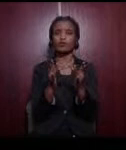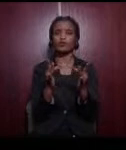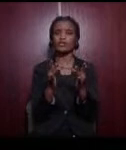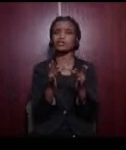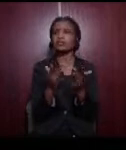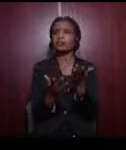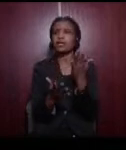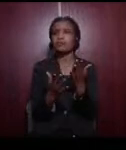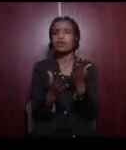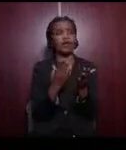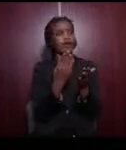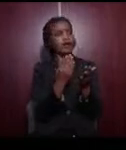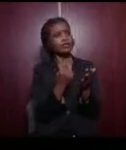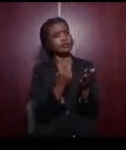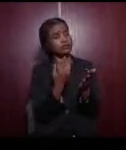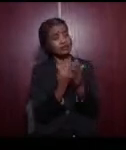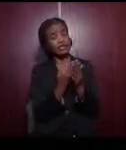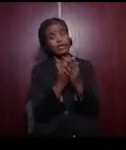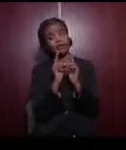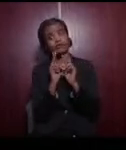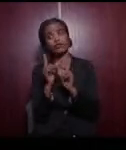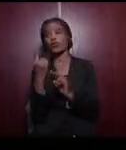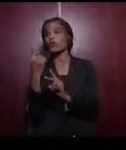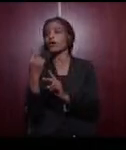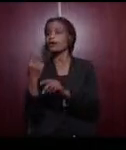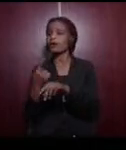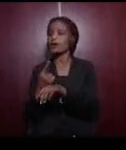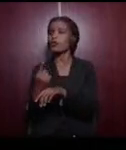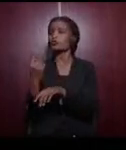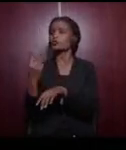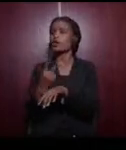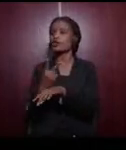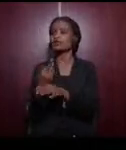least for 1 hour or 2 hours? Workshop. At least at